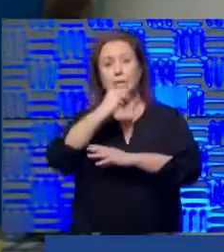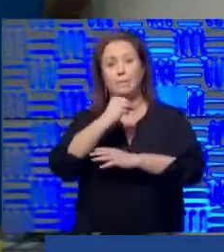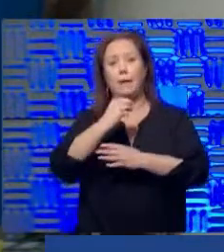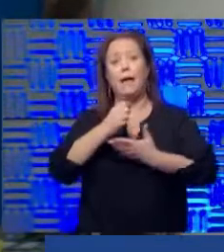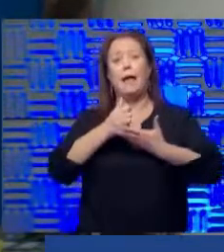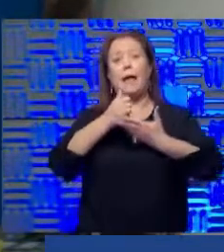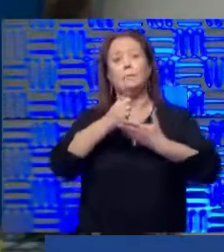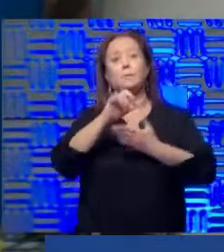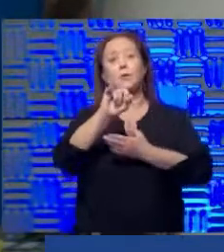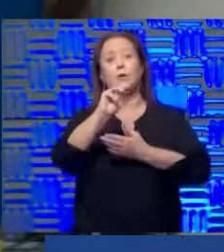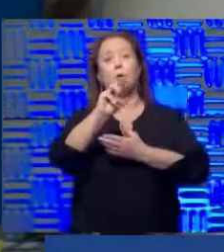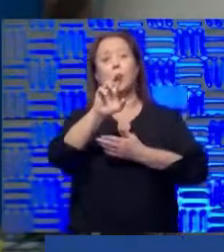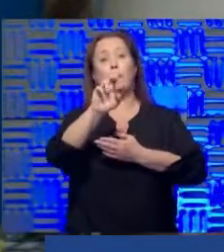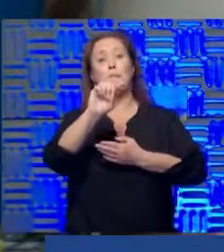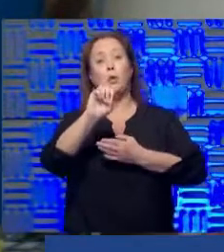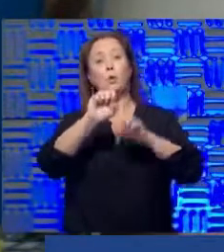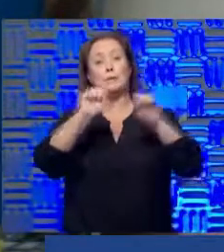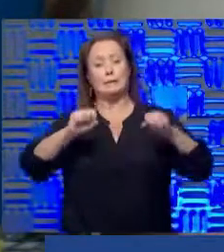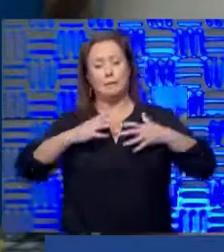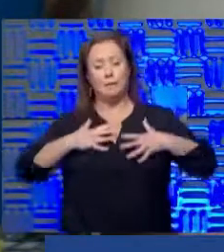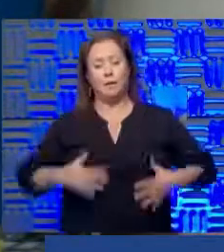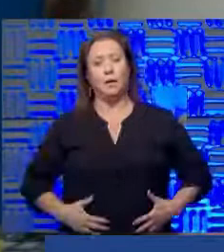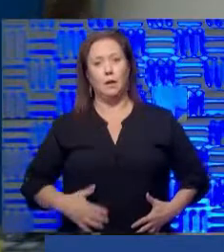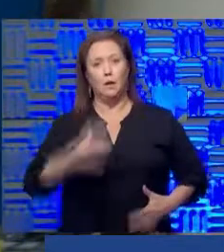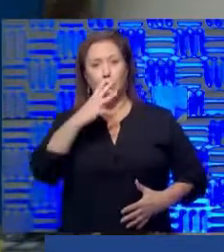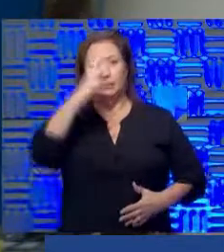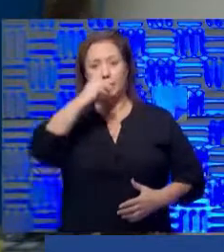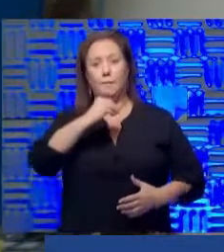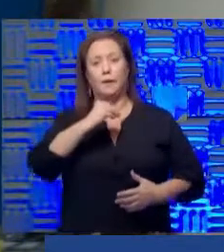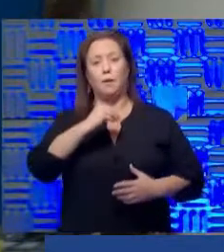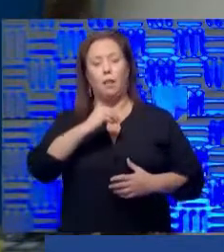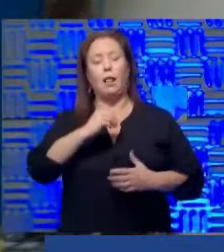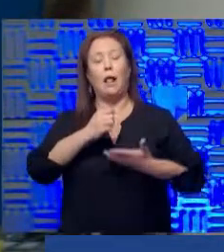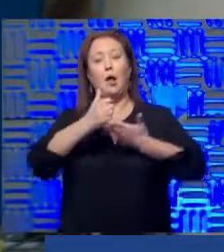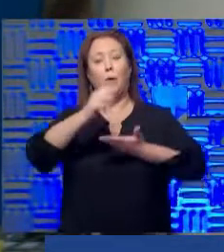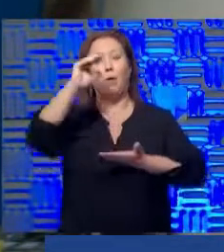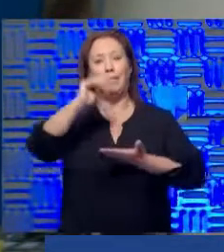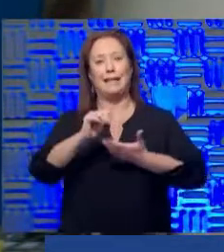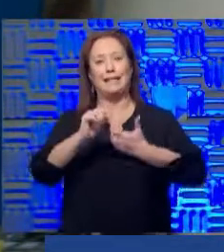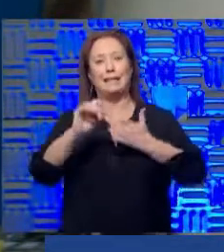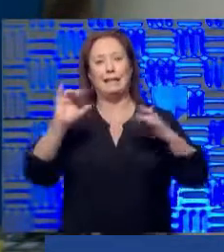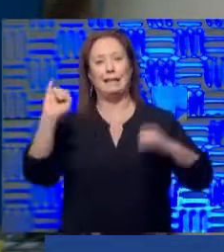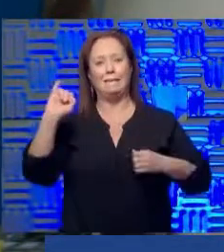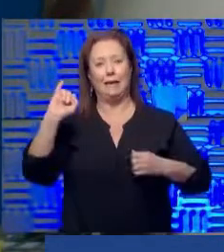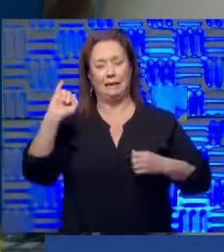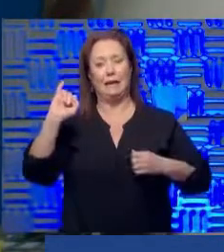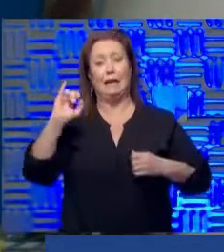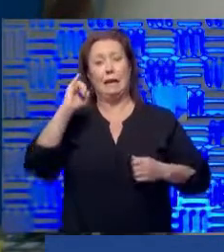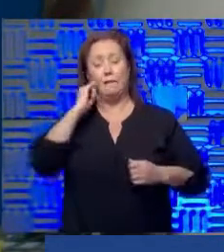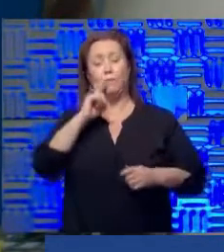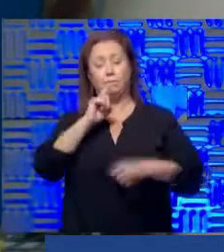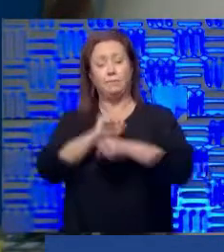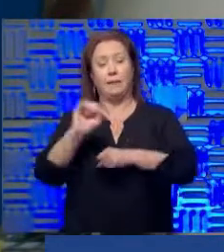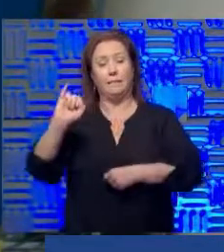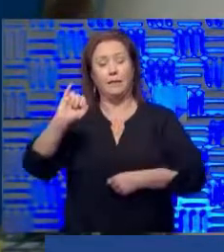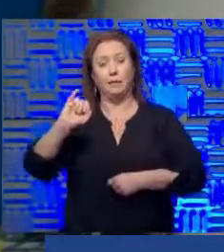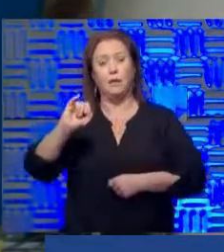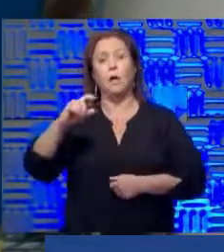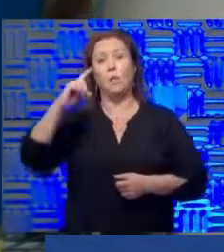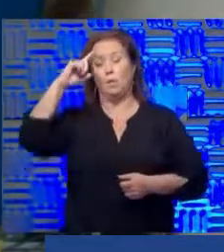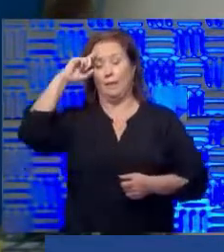immune system. It helps you not get infected, but if you do get infected, it helps shorten the course is what we're